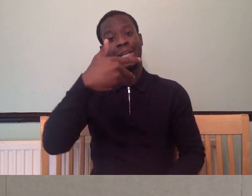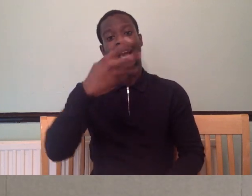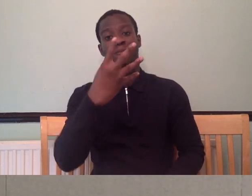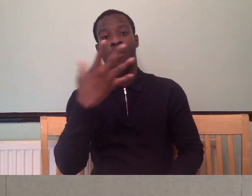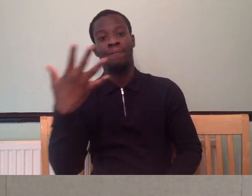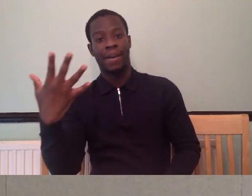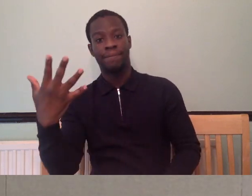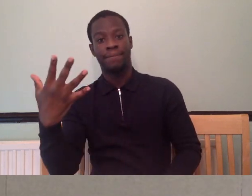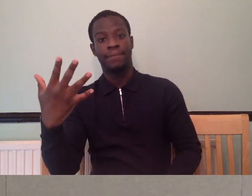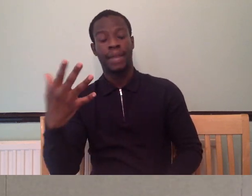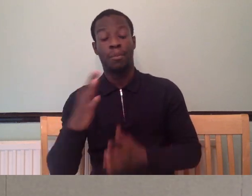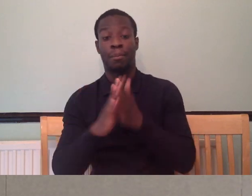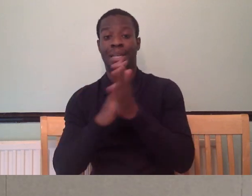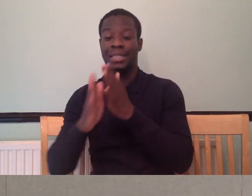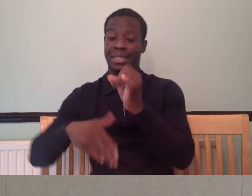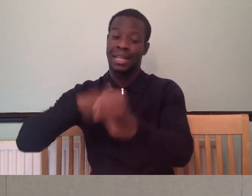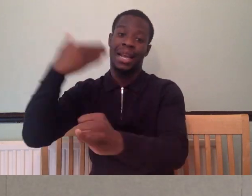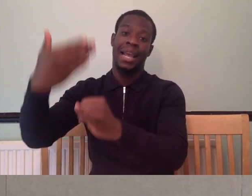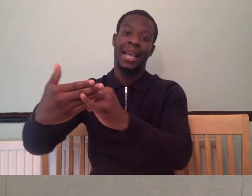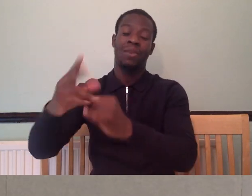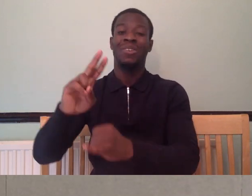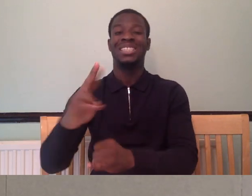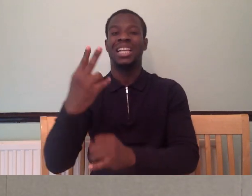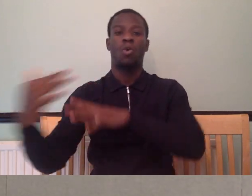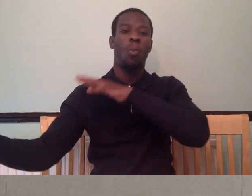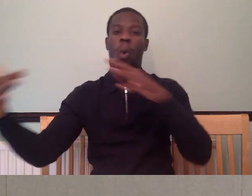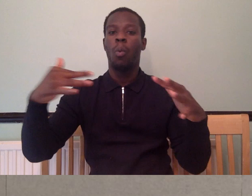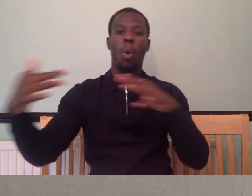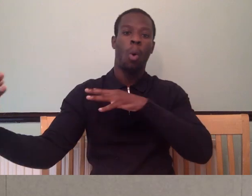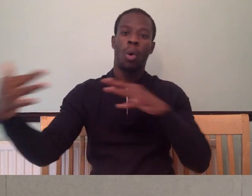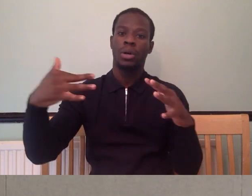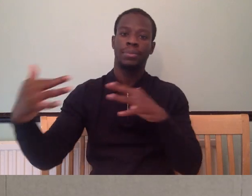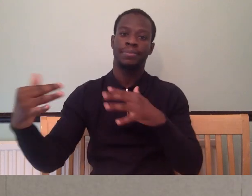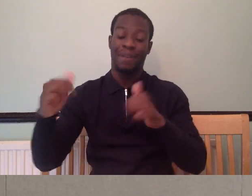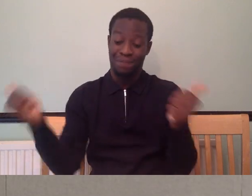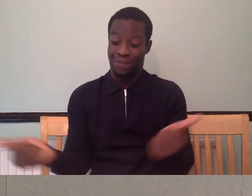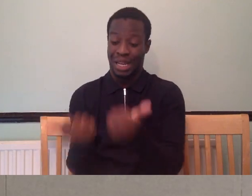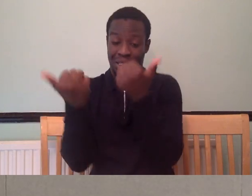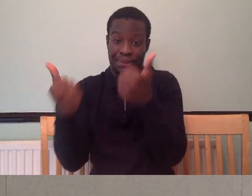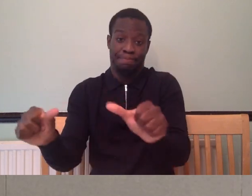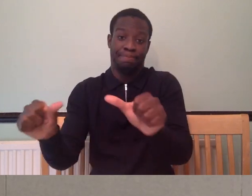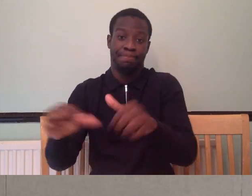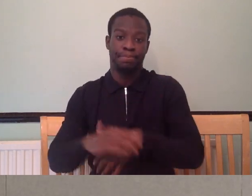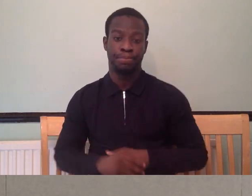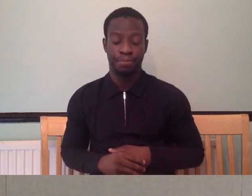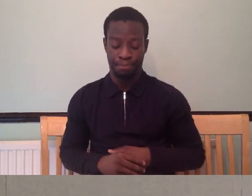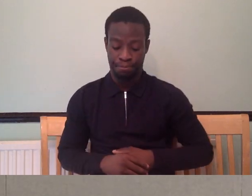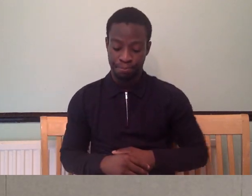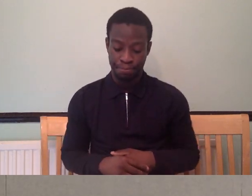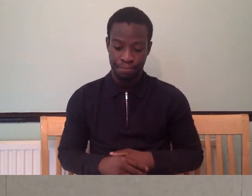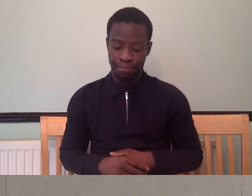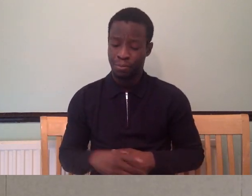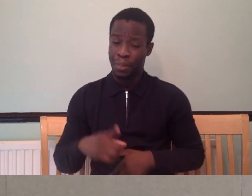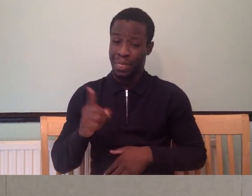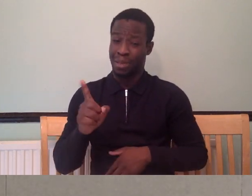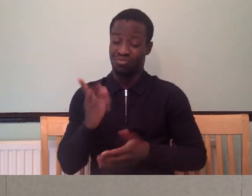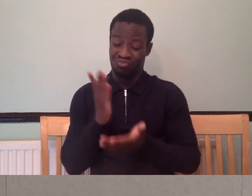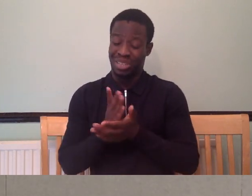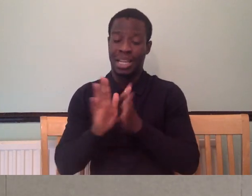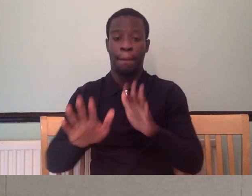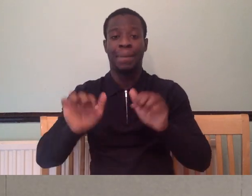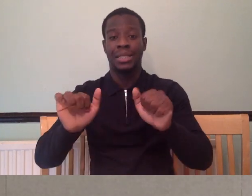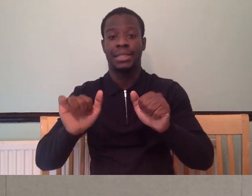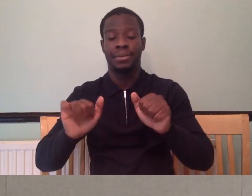1945, bringing the Second World War to an absolute conclusion. What a blessing that